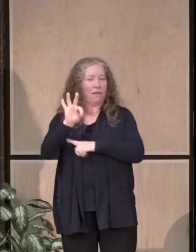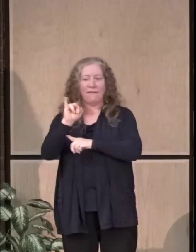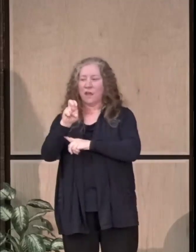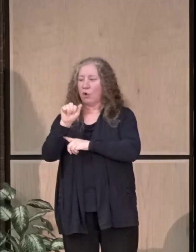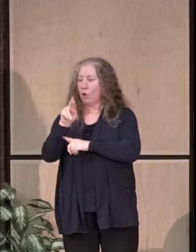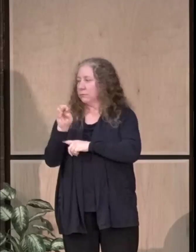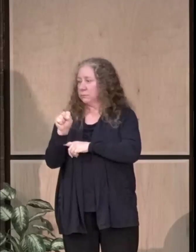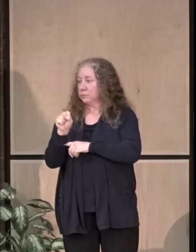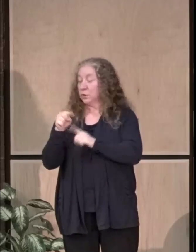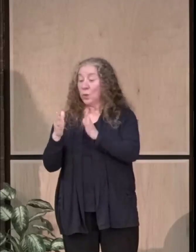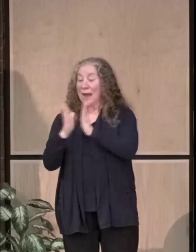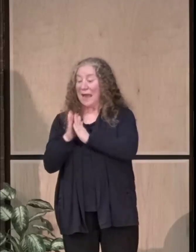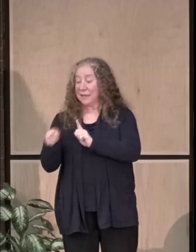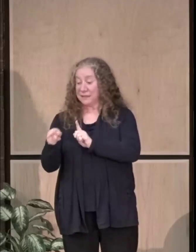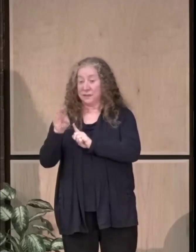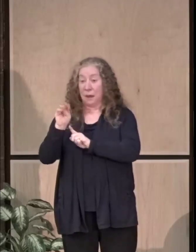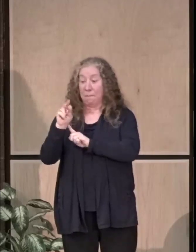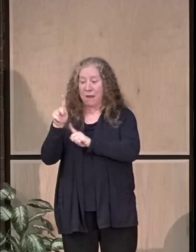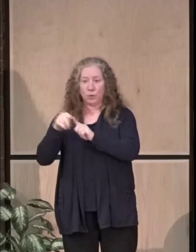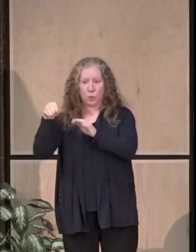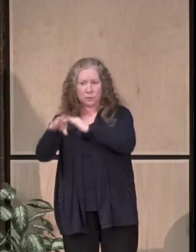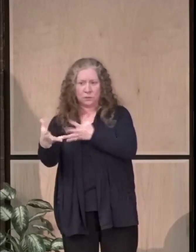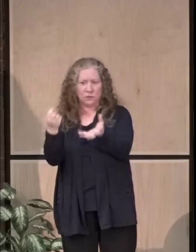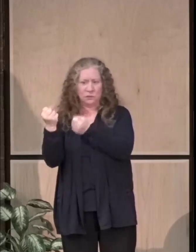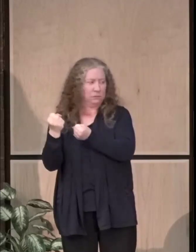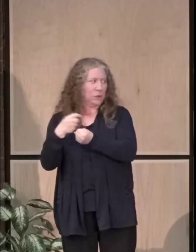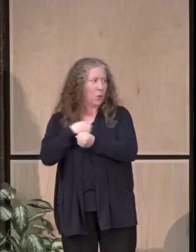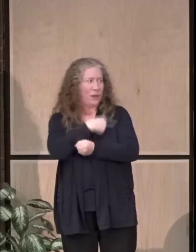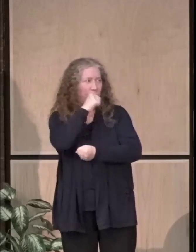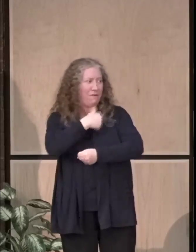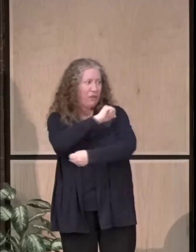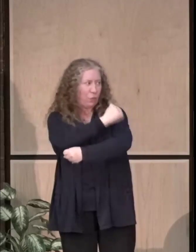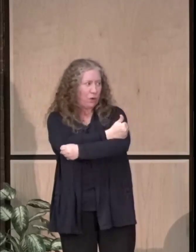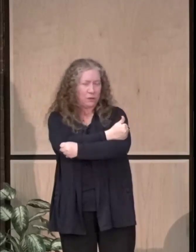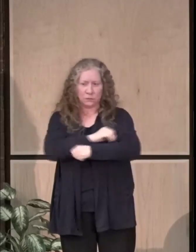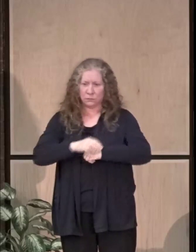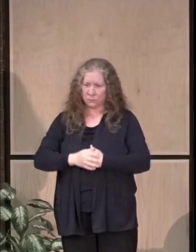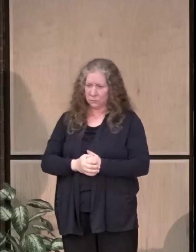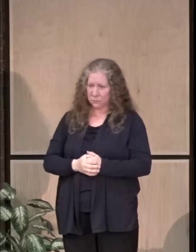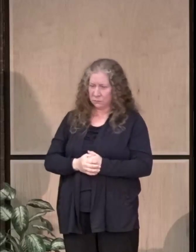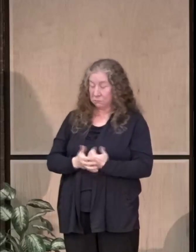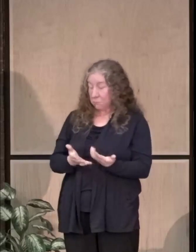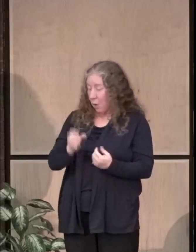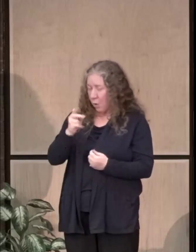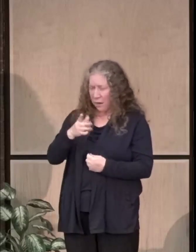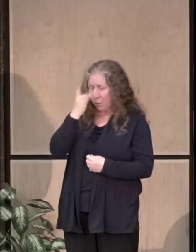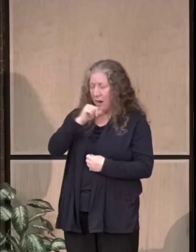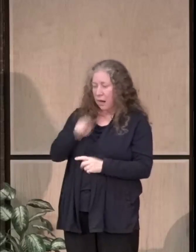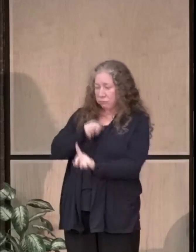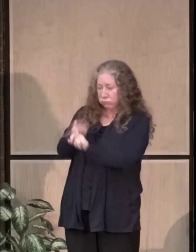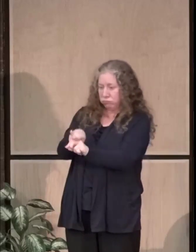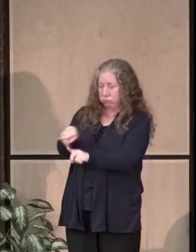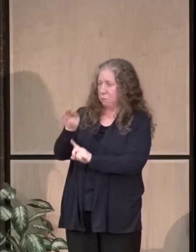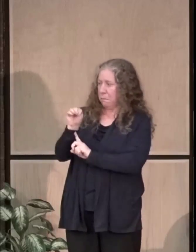to have him remove the firearms, we can't. We don't have the authority to do so. Why didn't you have him